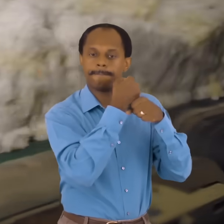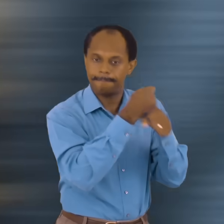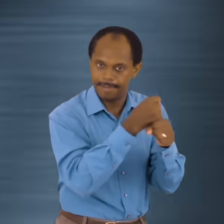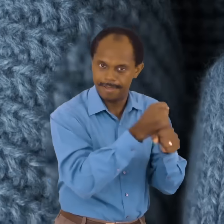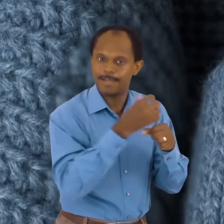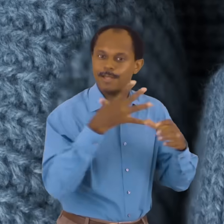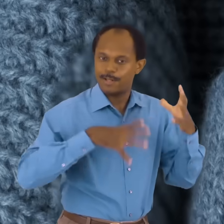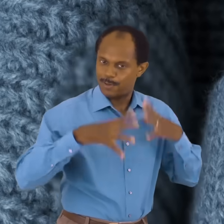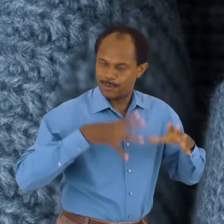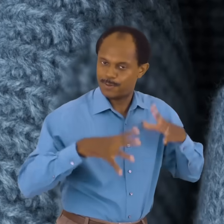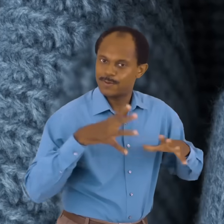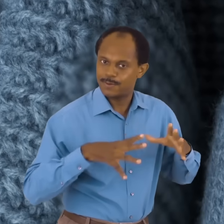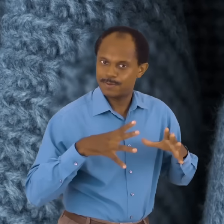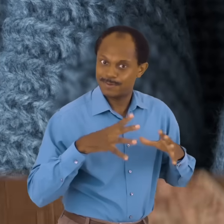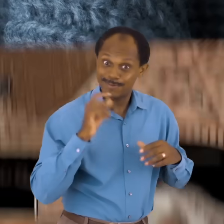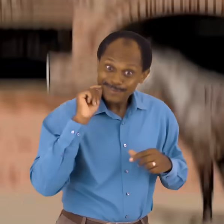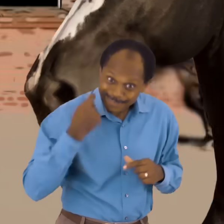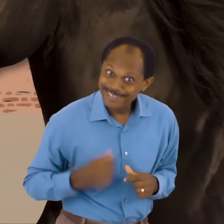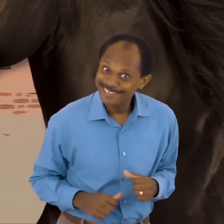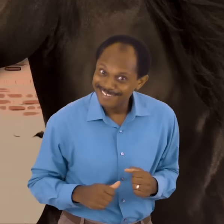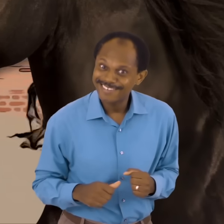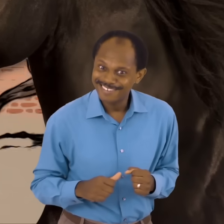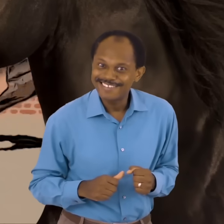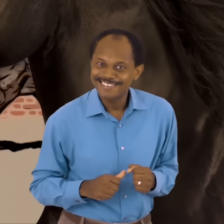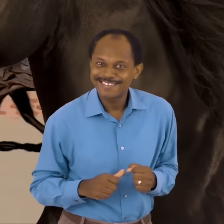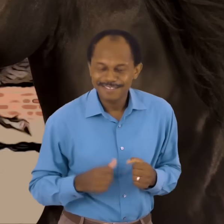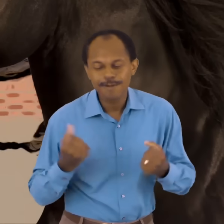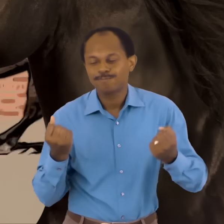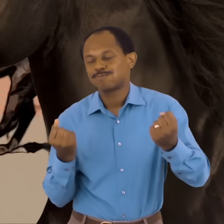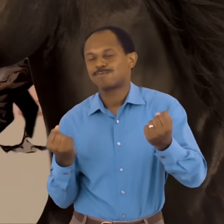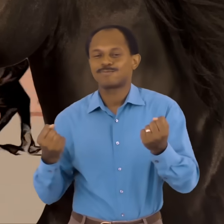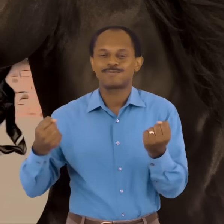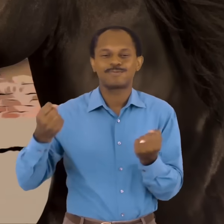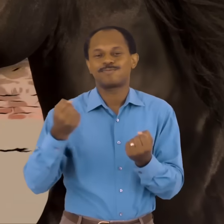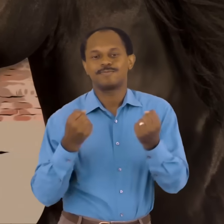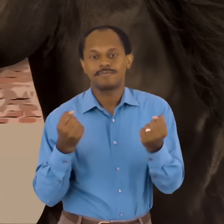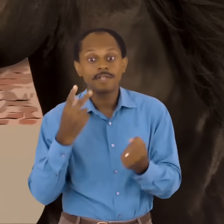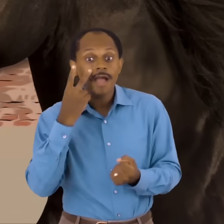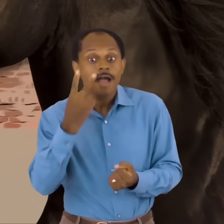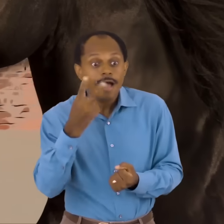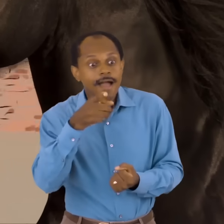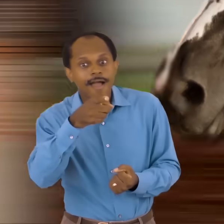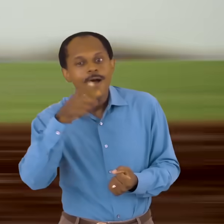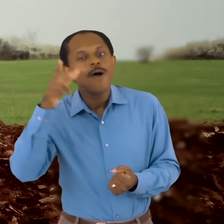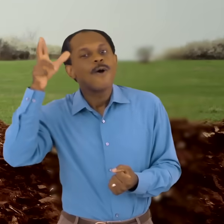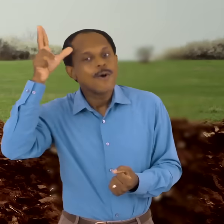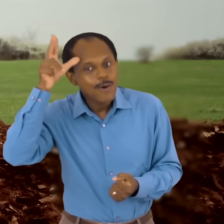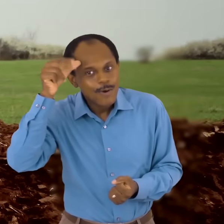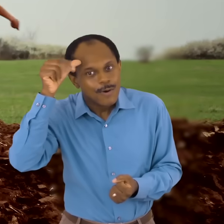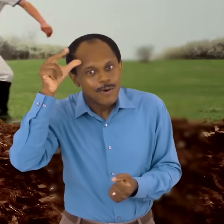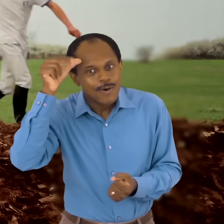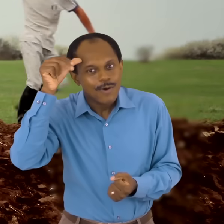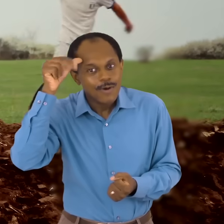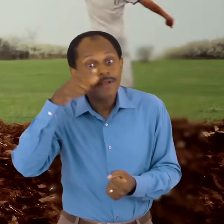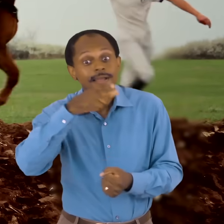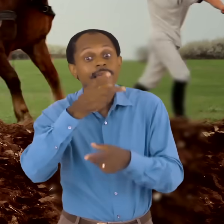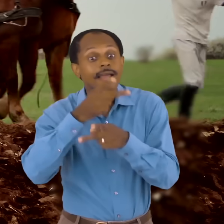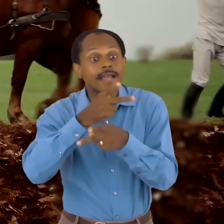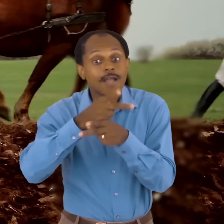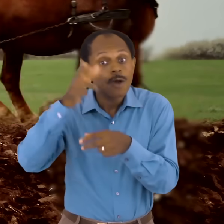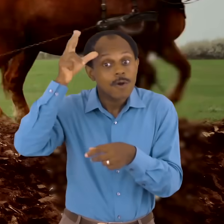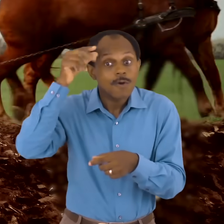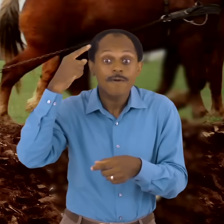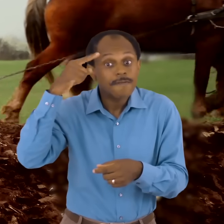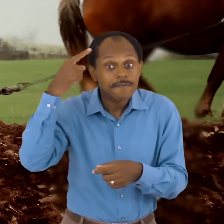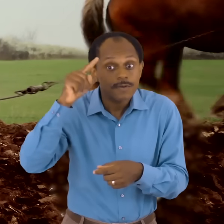clothing cool right some farms have horses people raise horses